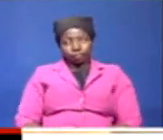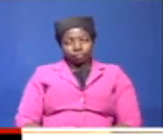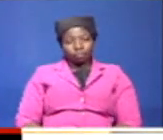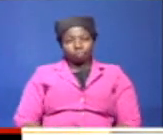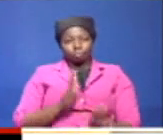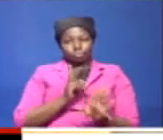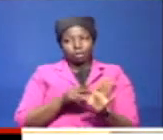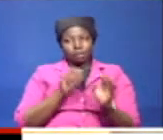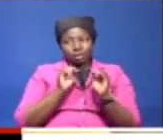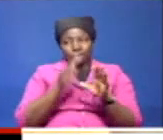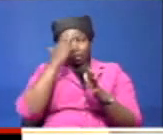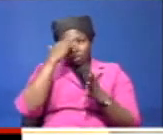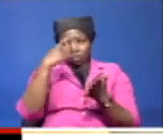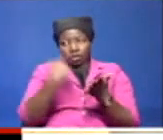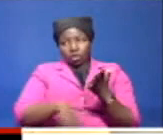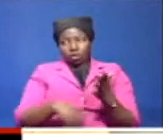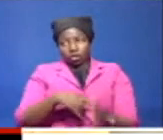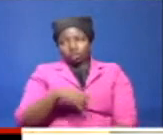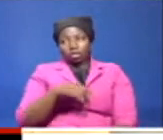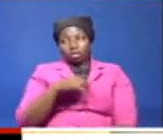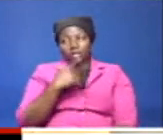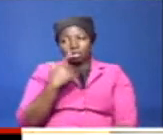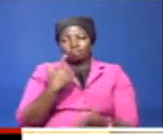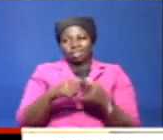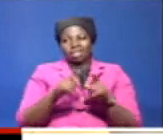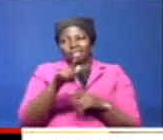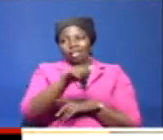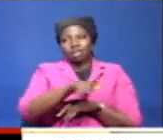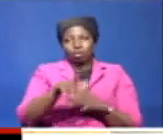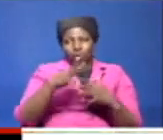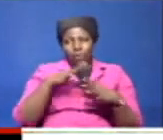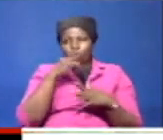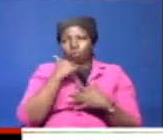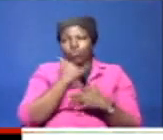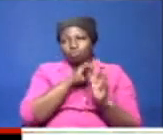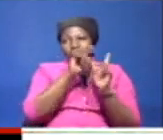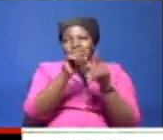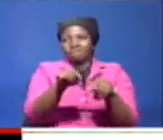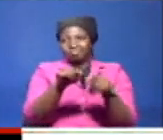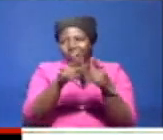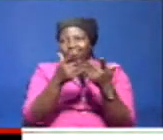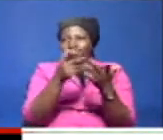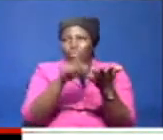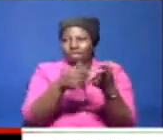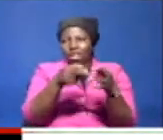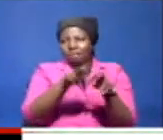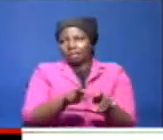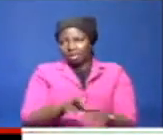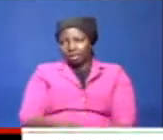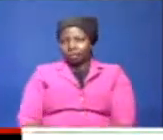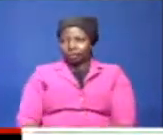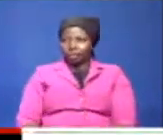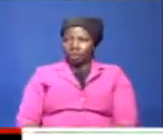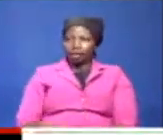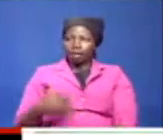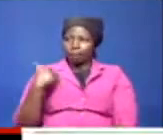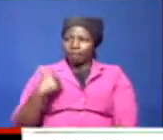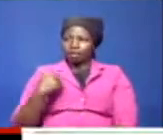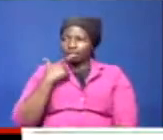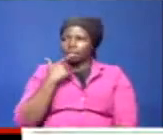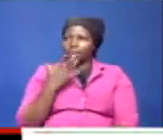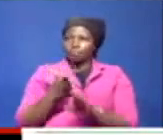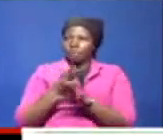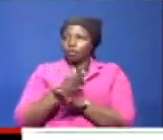was it for these locals who were at that event? Well, like I said earlier, we had 3 stages every day that were repeated